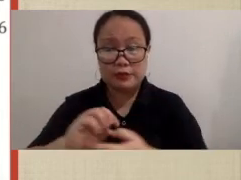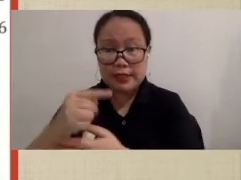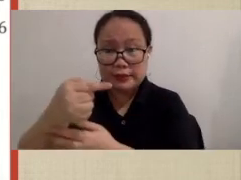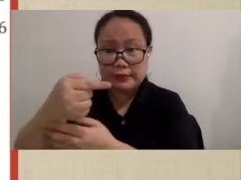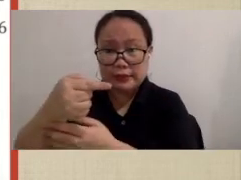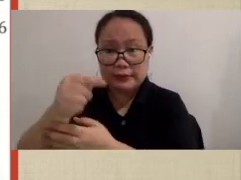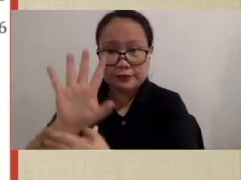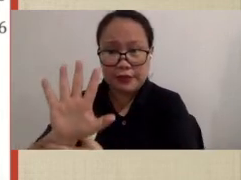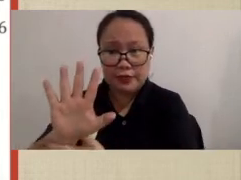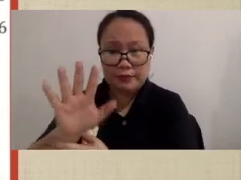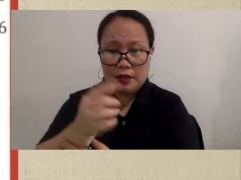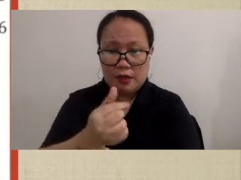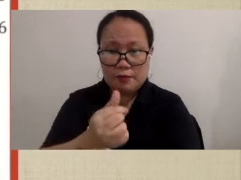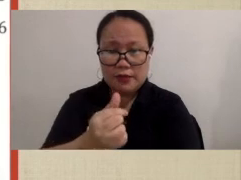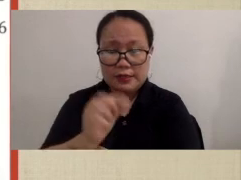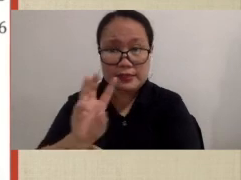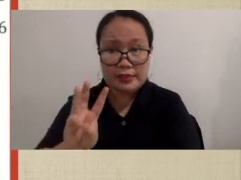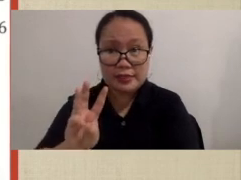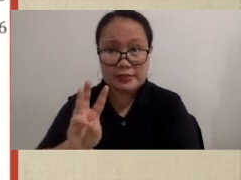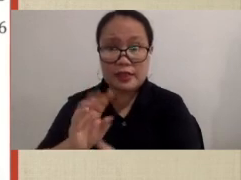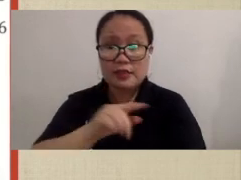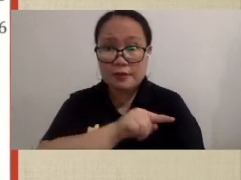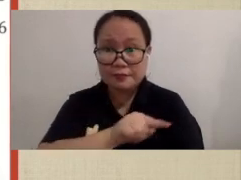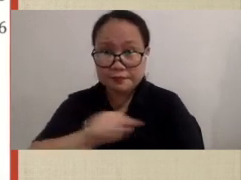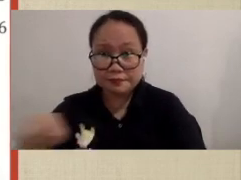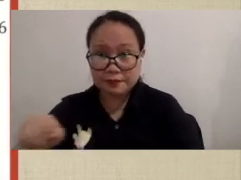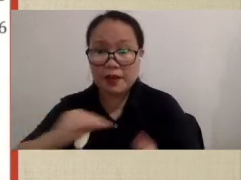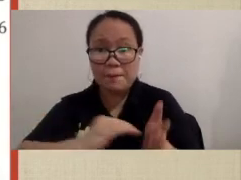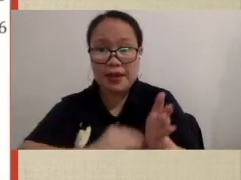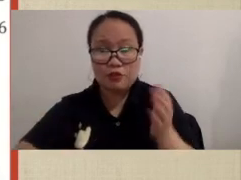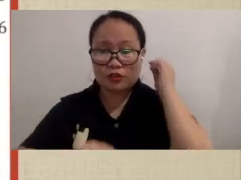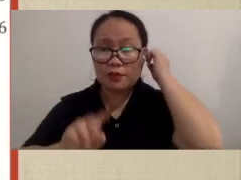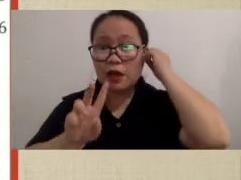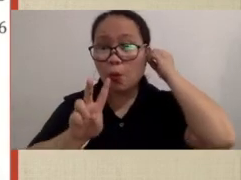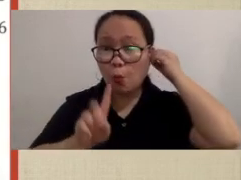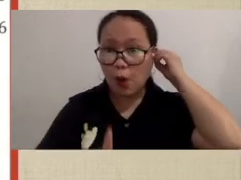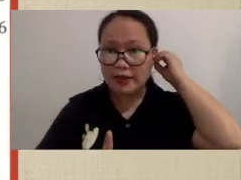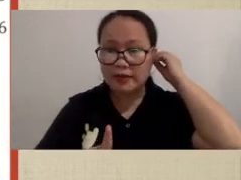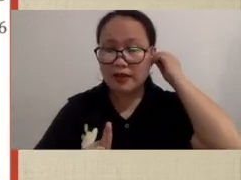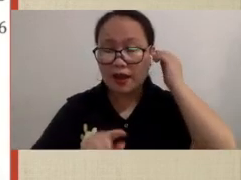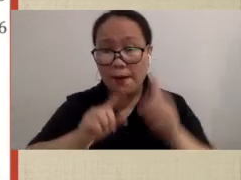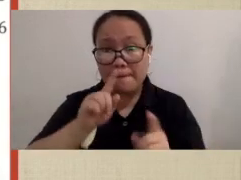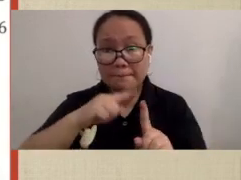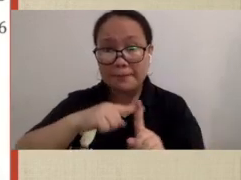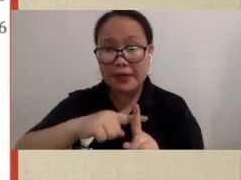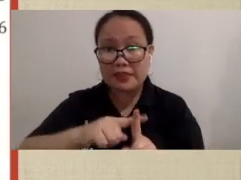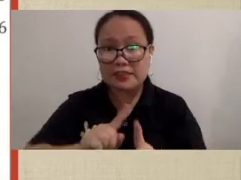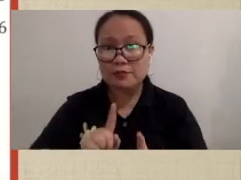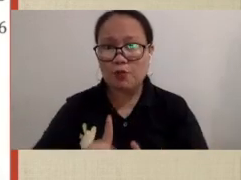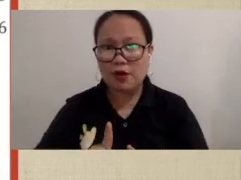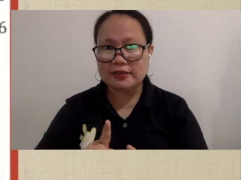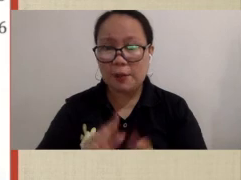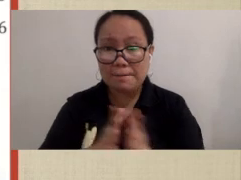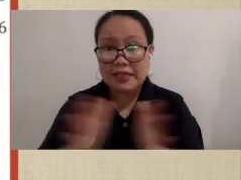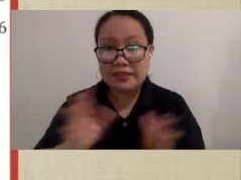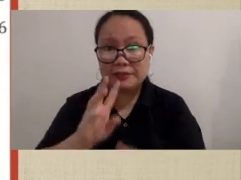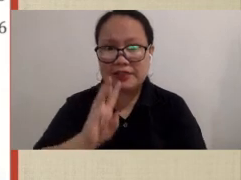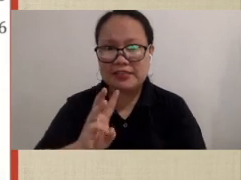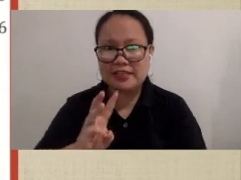these two. So, magkakaroon tayo ngayon ng 2x squared plus 3x plus